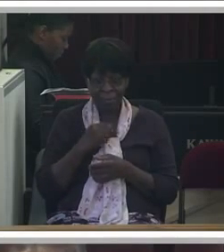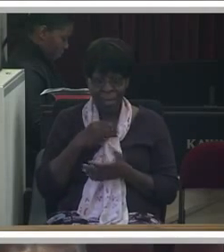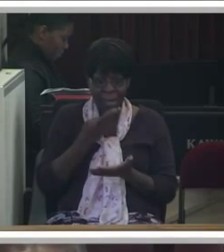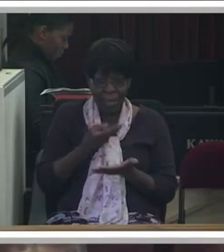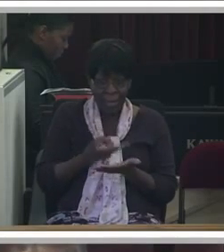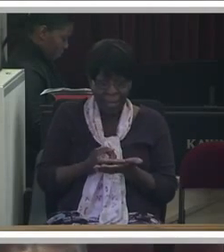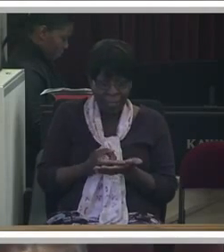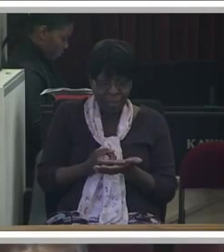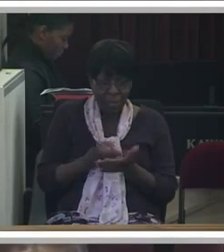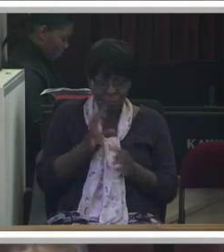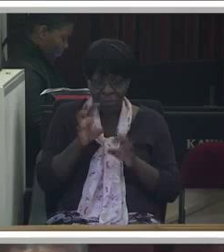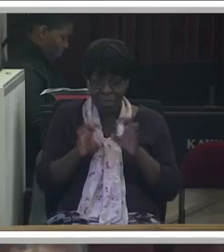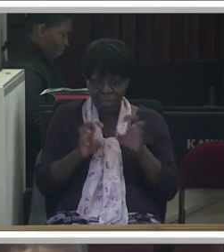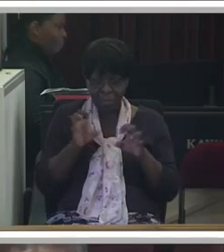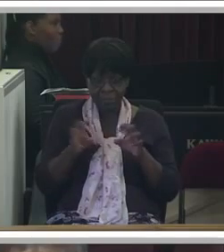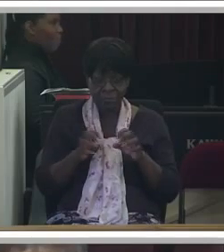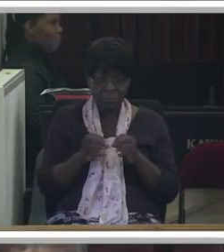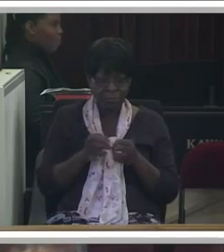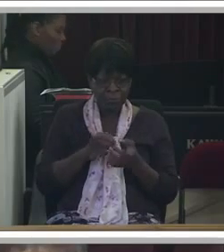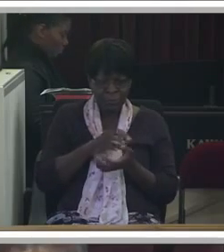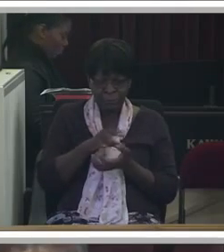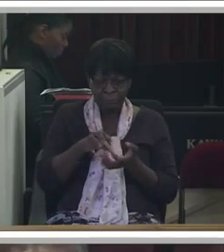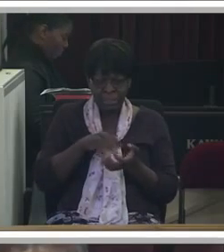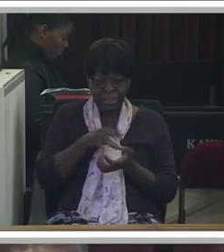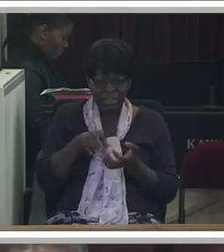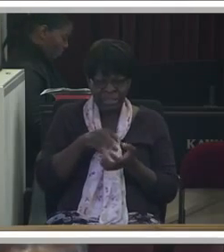I saw a man mixing close to the tiger.